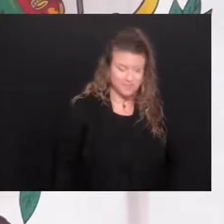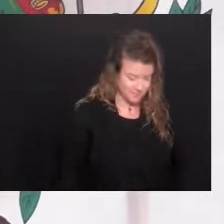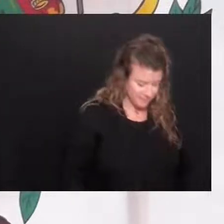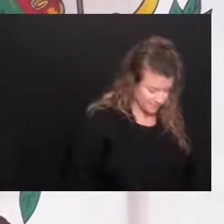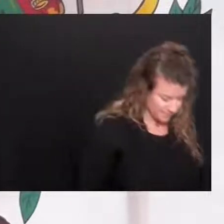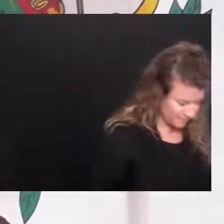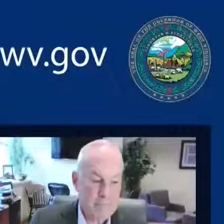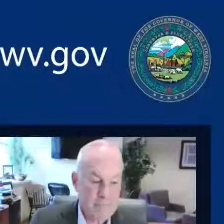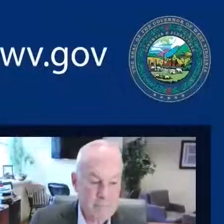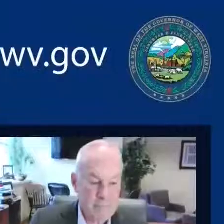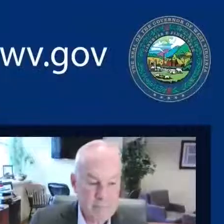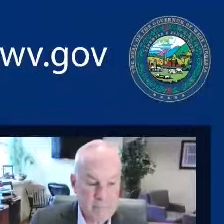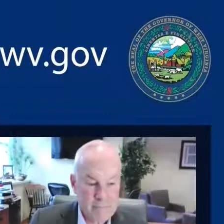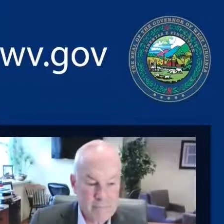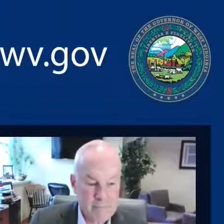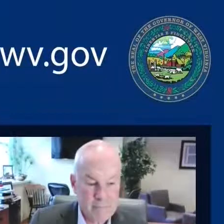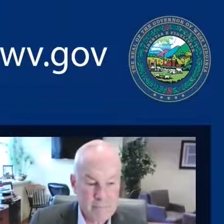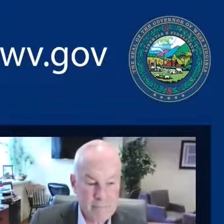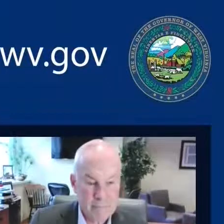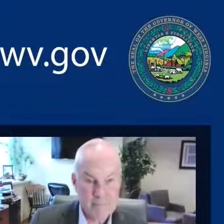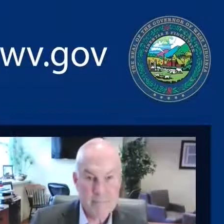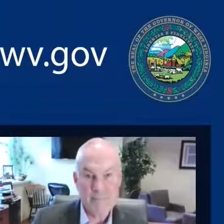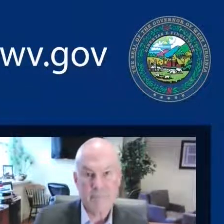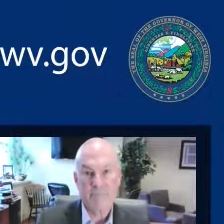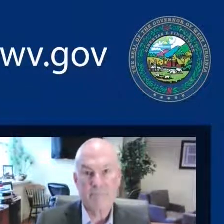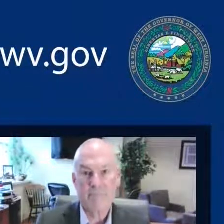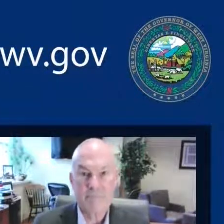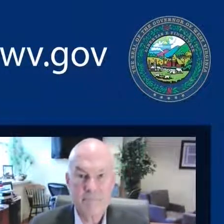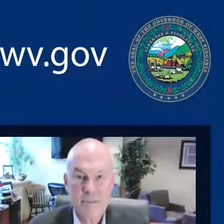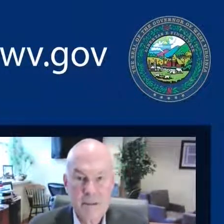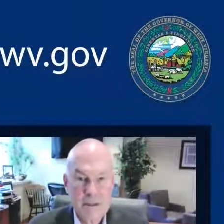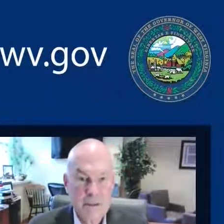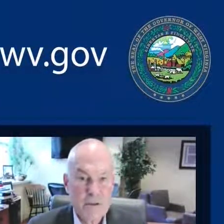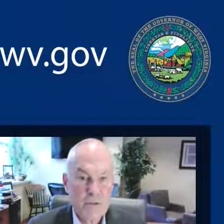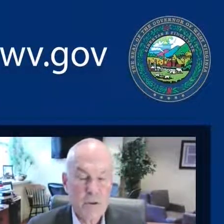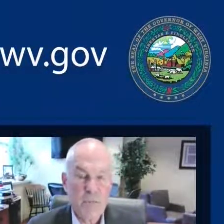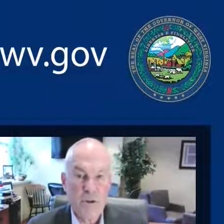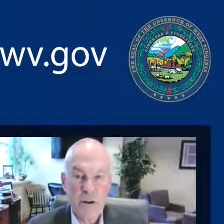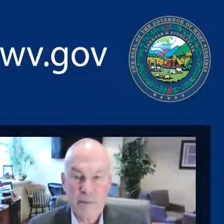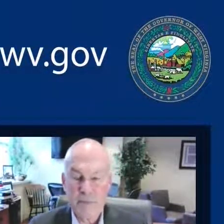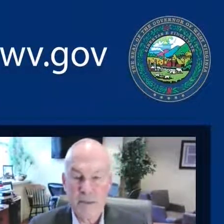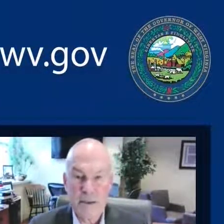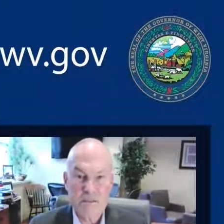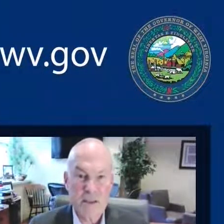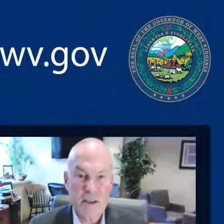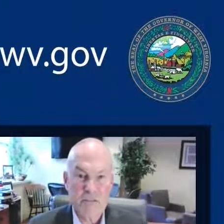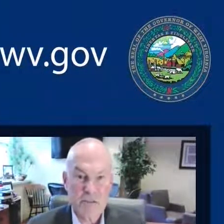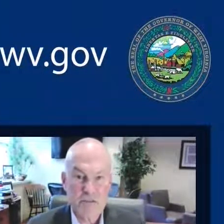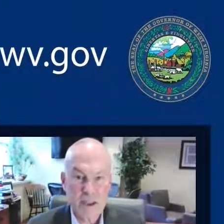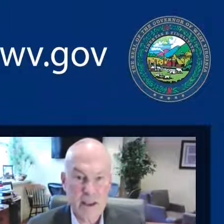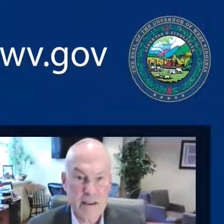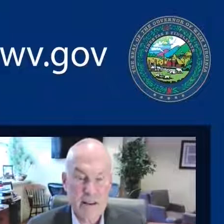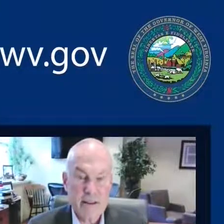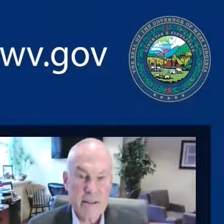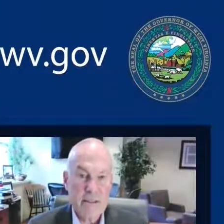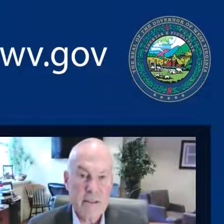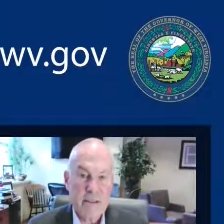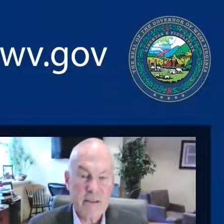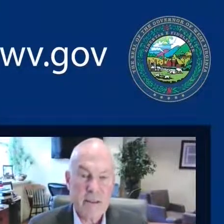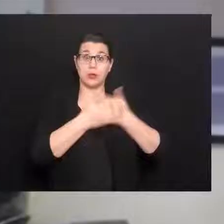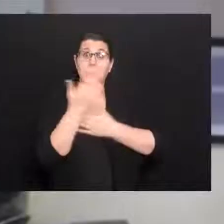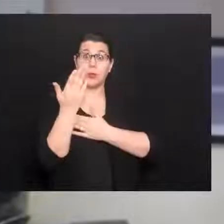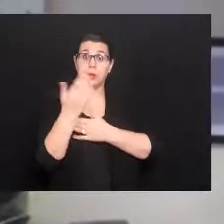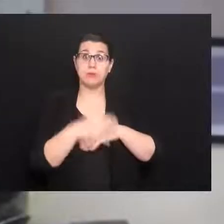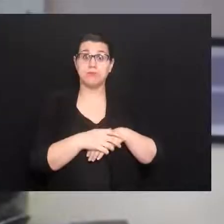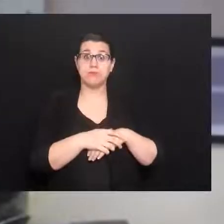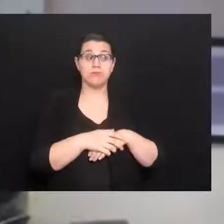All right, thank you, Governor. Let's now go to Dr. Clay Marsh, our coronavirus czar. Well, good morning. As the governor said,